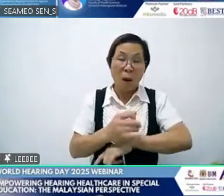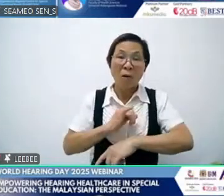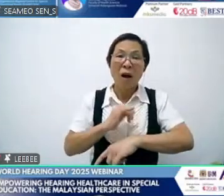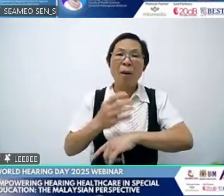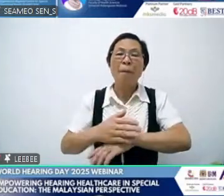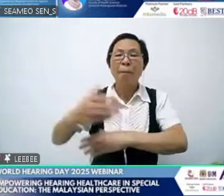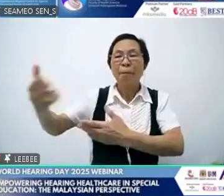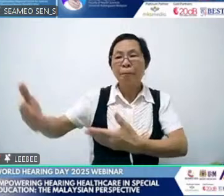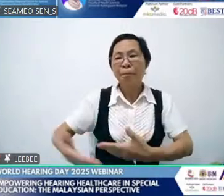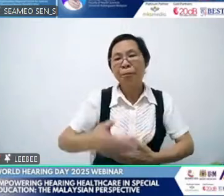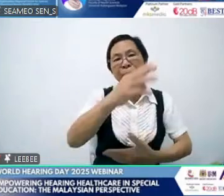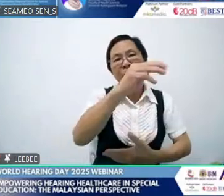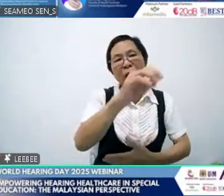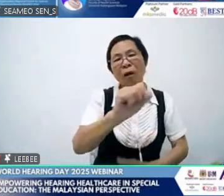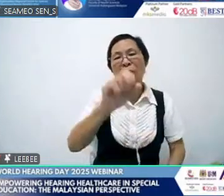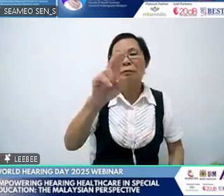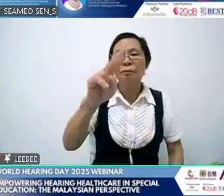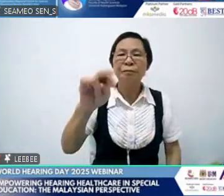Nur Fatehah.